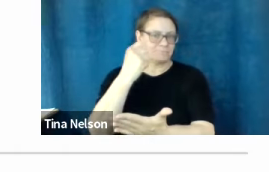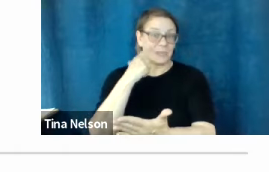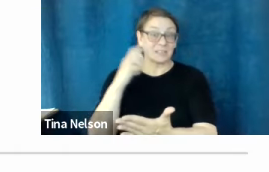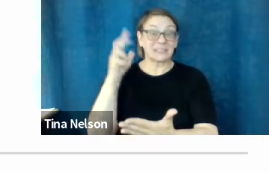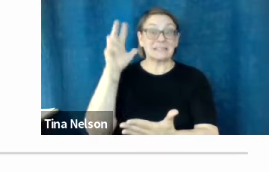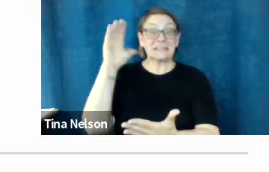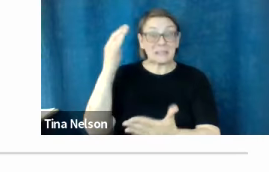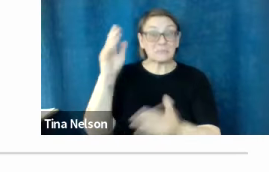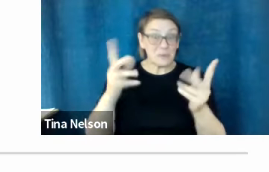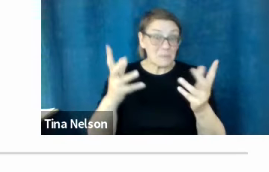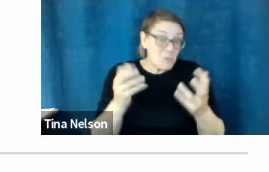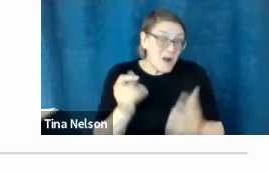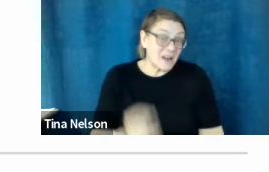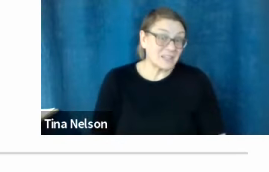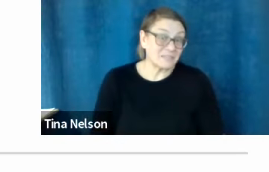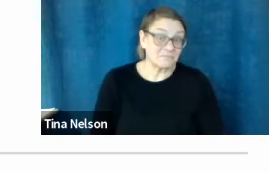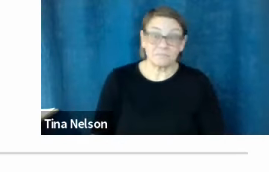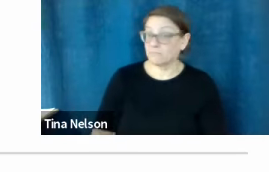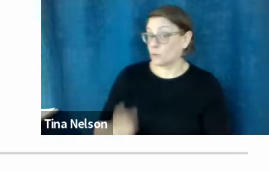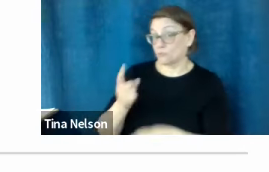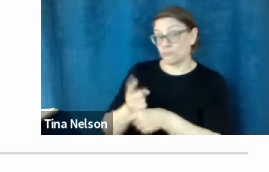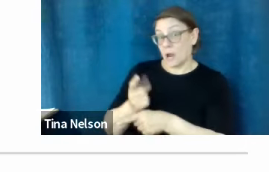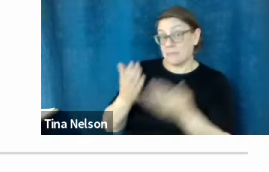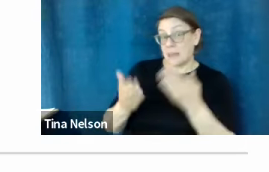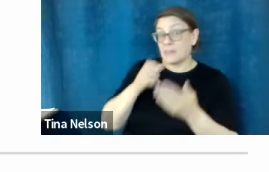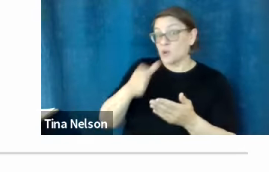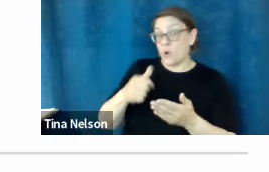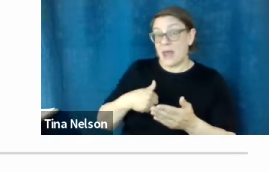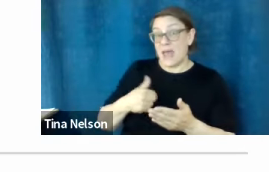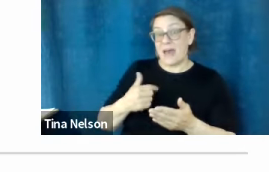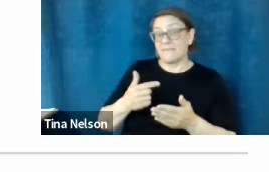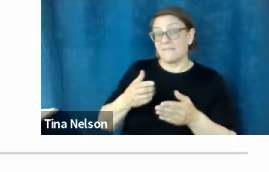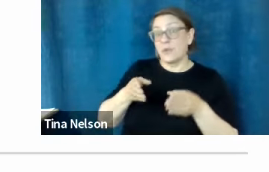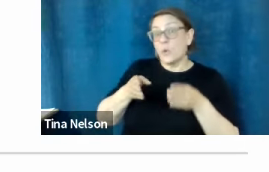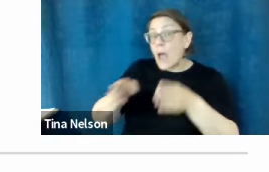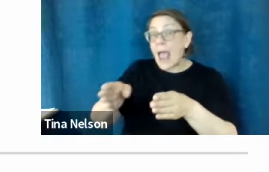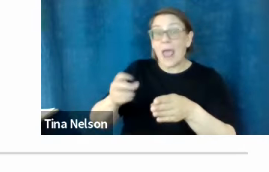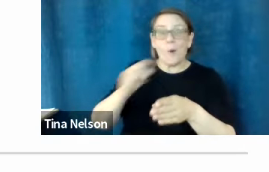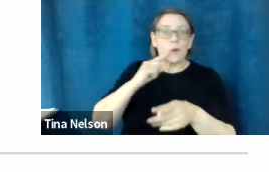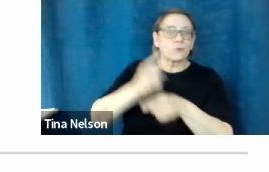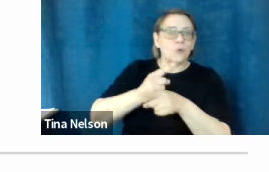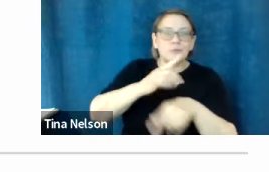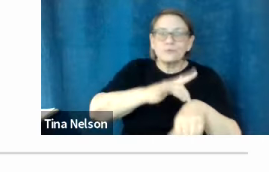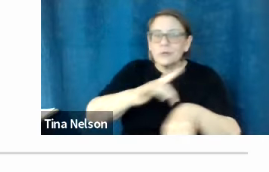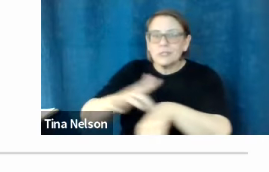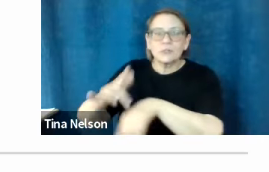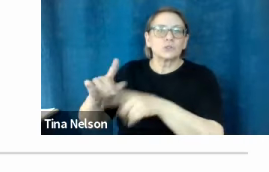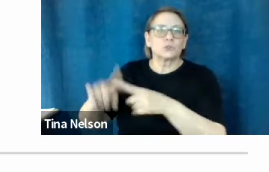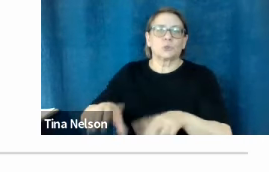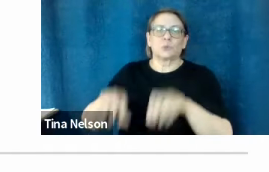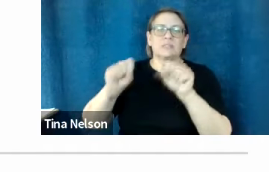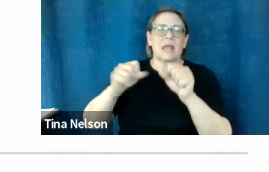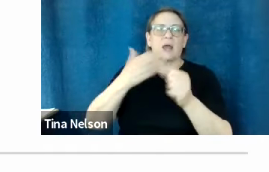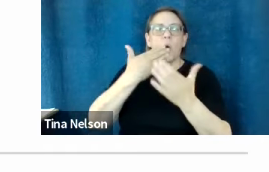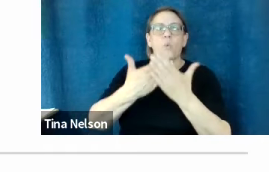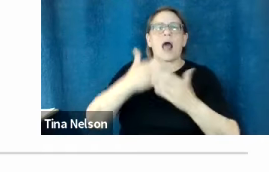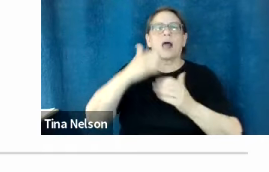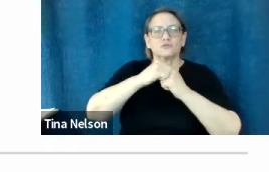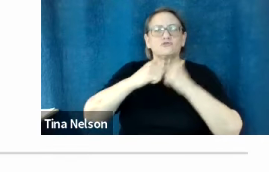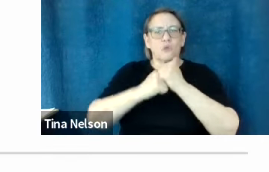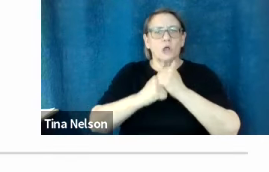people want it. Right. Maybe they just don't have the formal avenue or resource or ability to take a well-structured, well